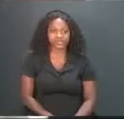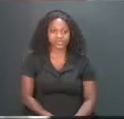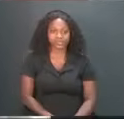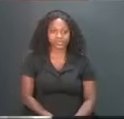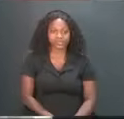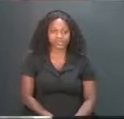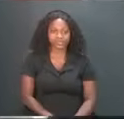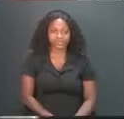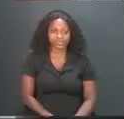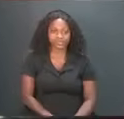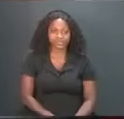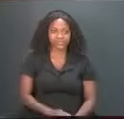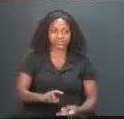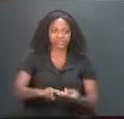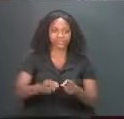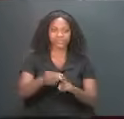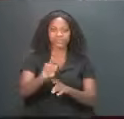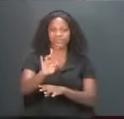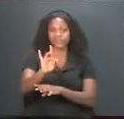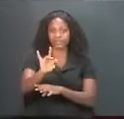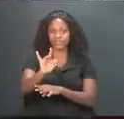item 18.